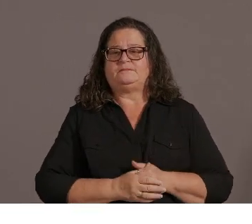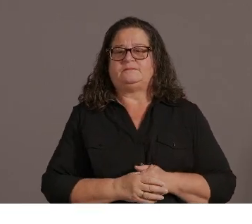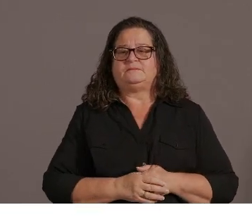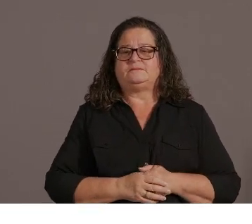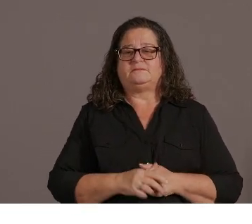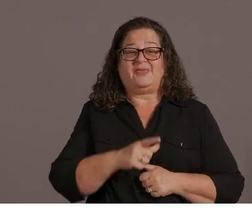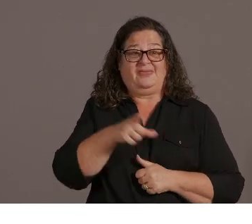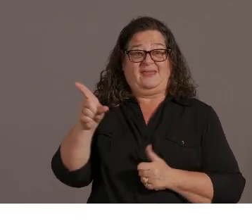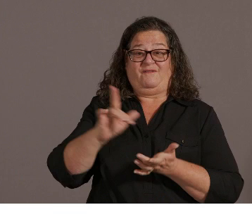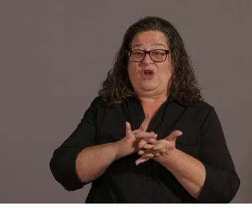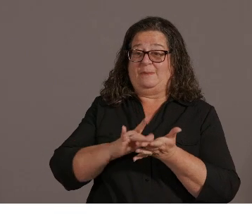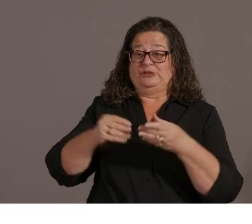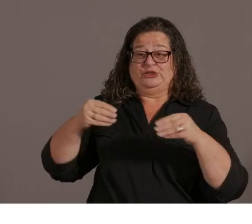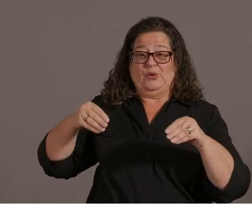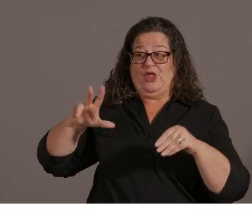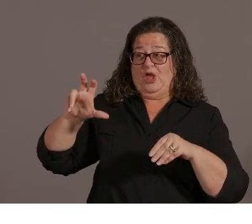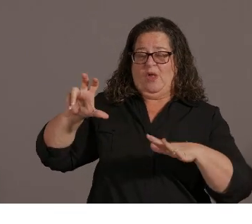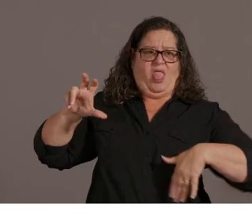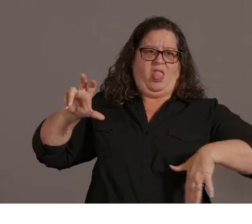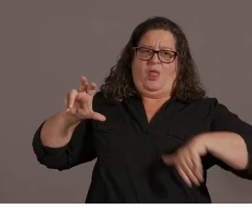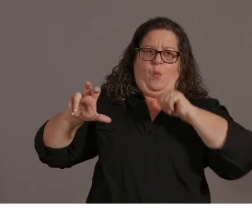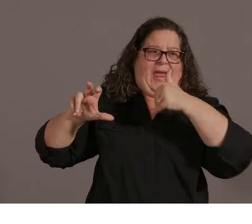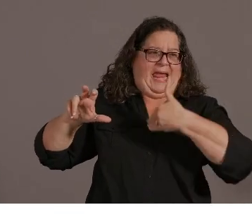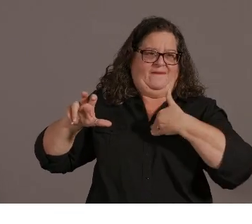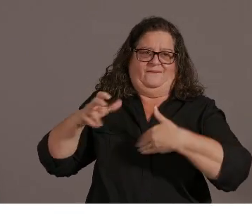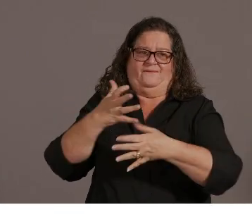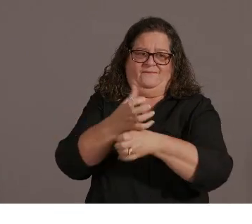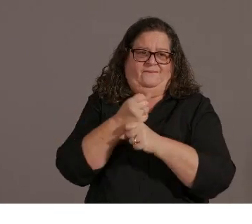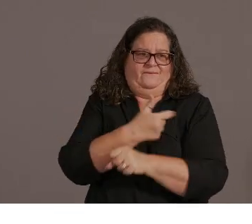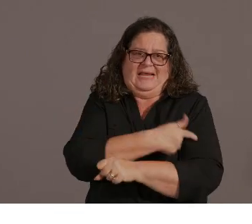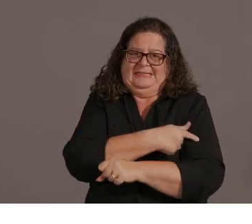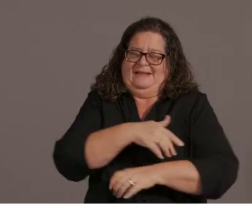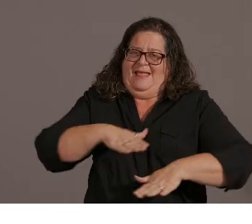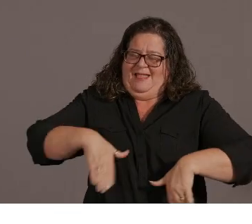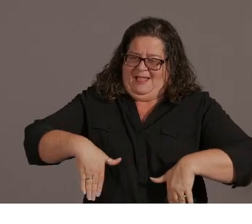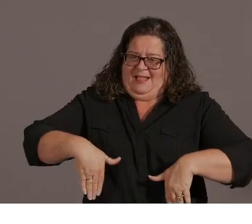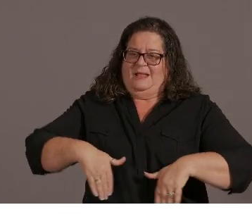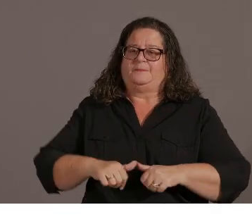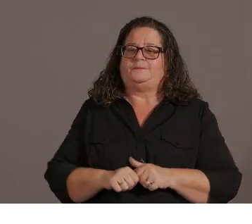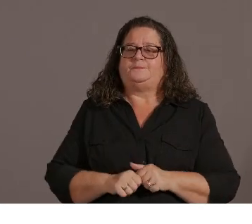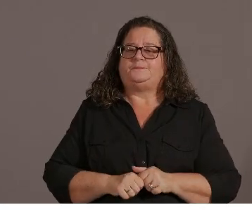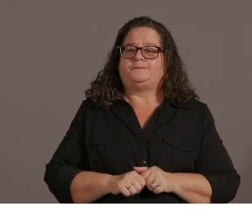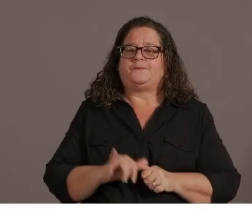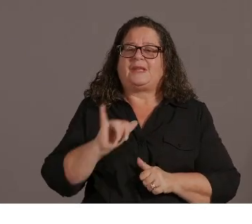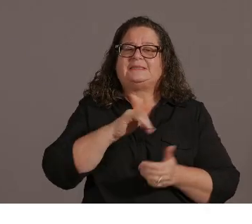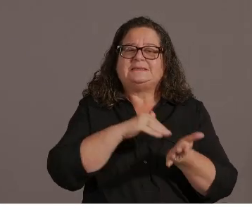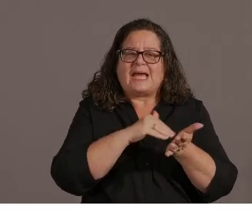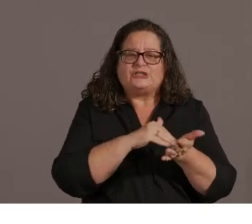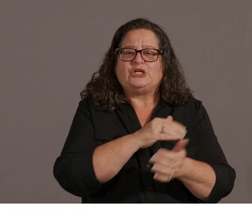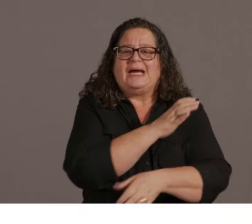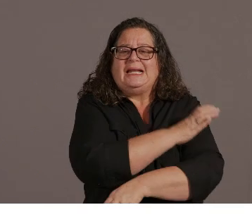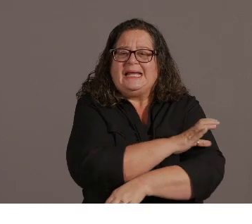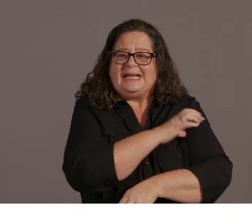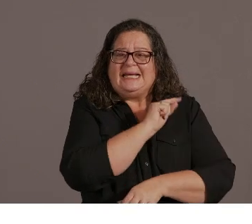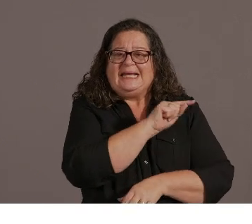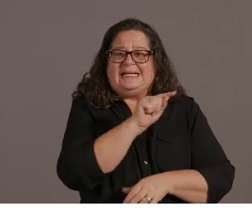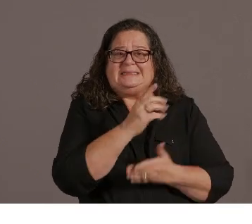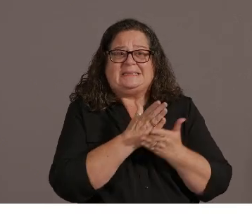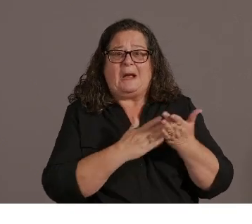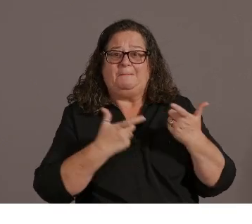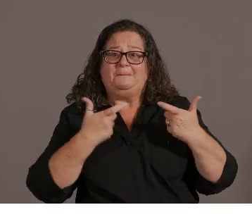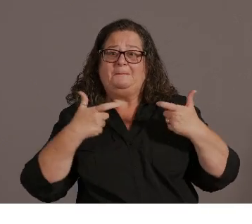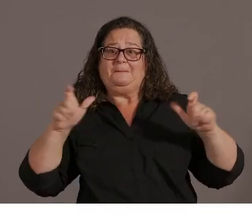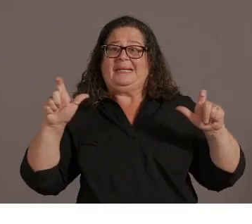doses. And we've also had multiple community-based providers and significant ones that are trusted by